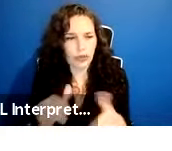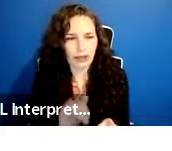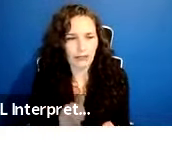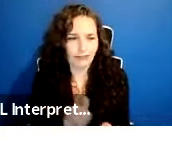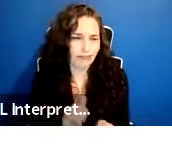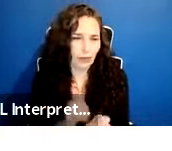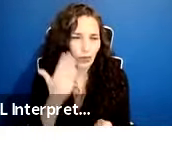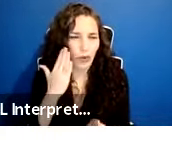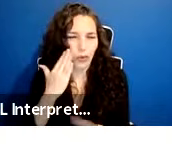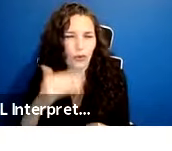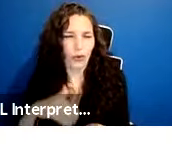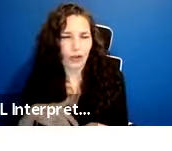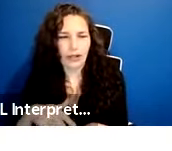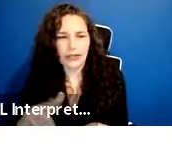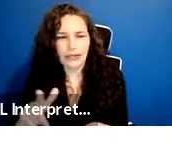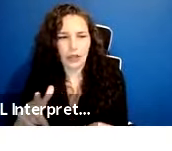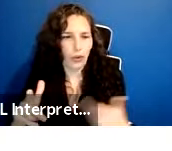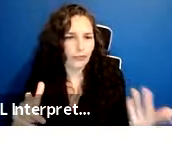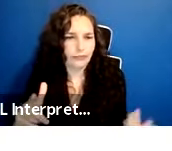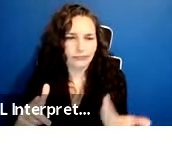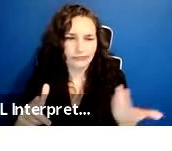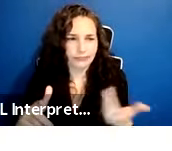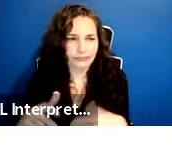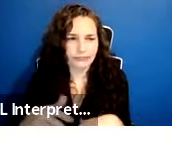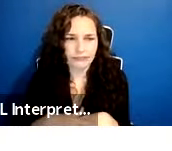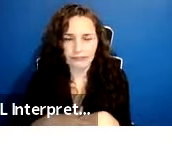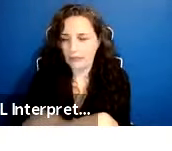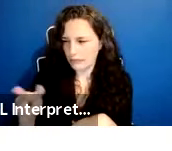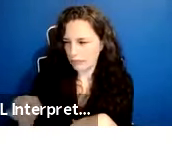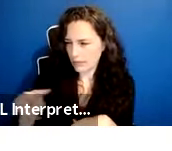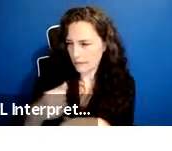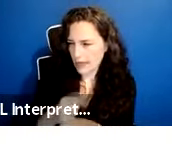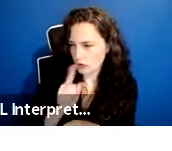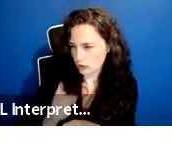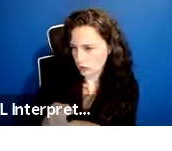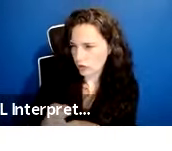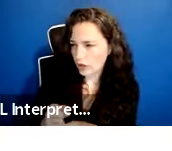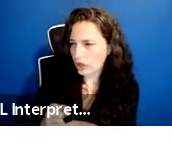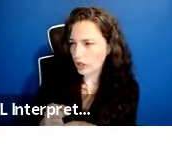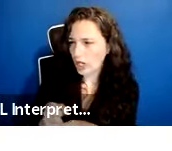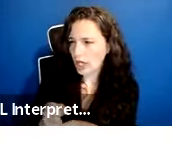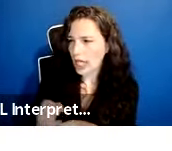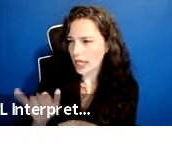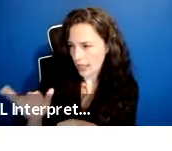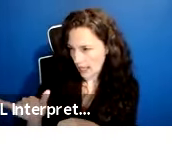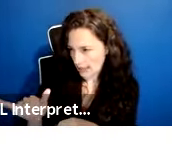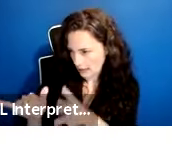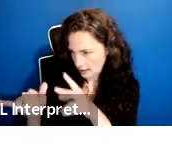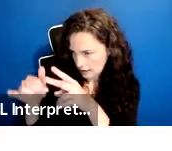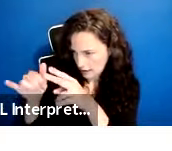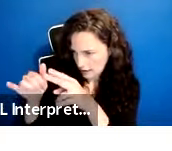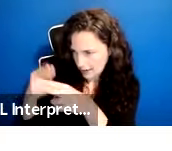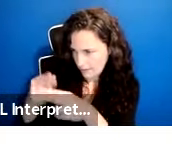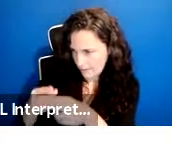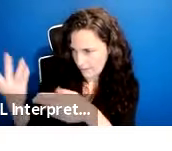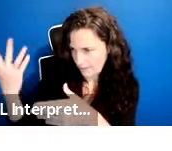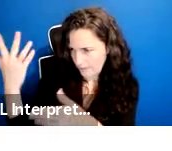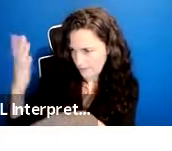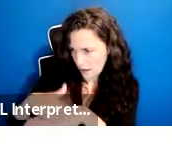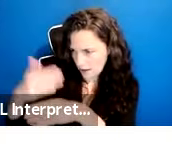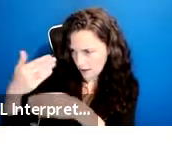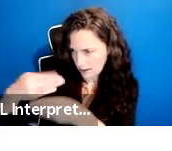the class is on my list. And this is a way to of keeping your